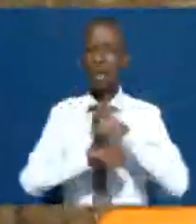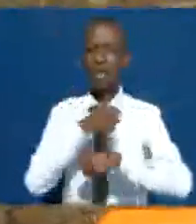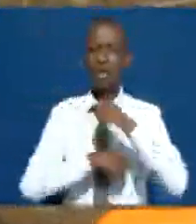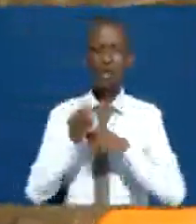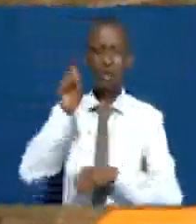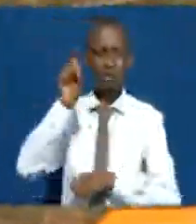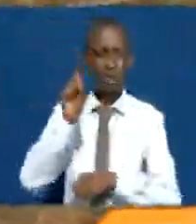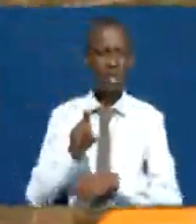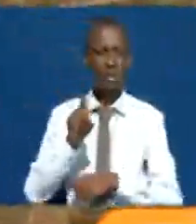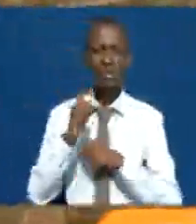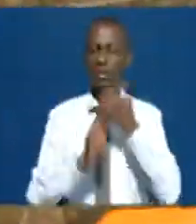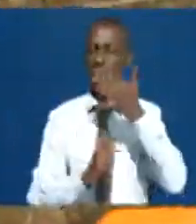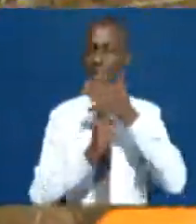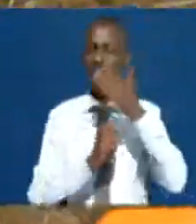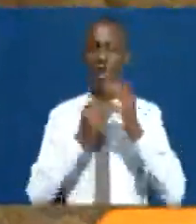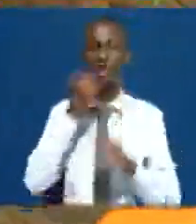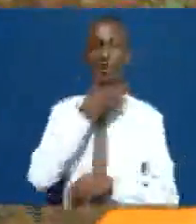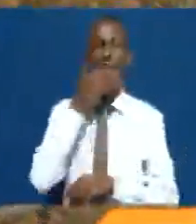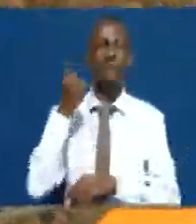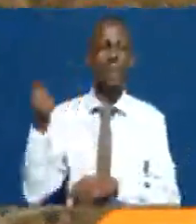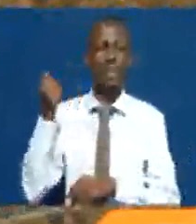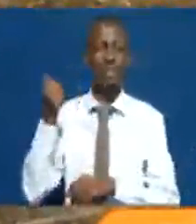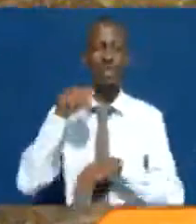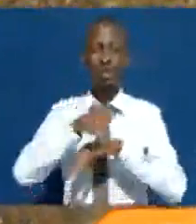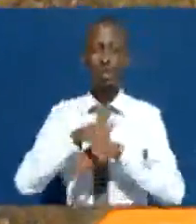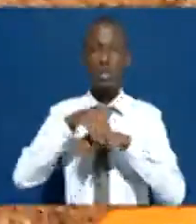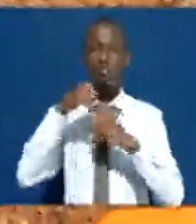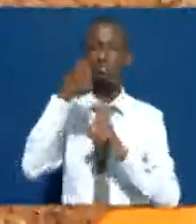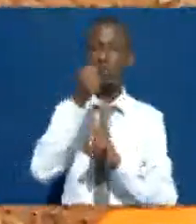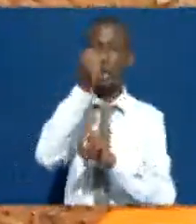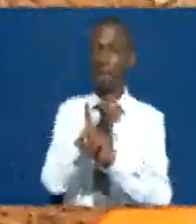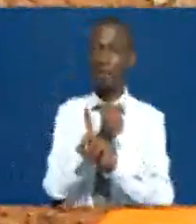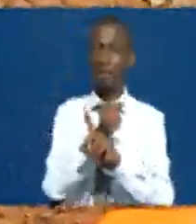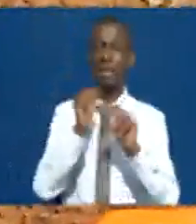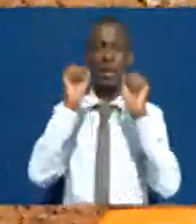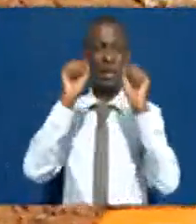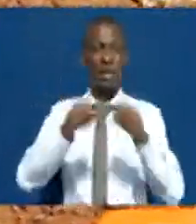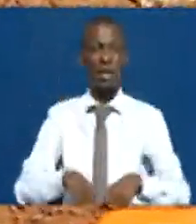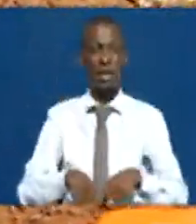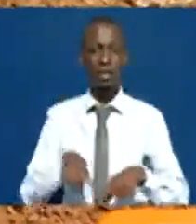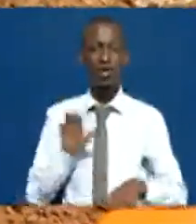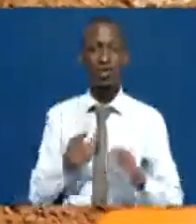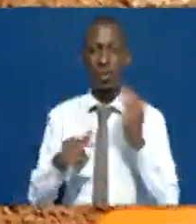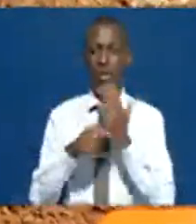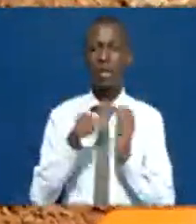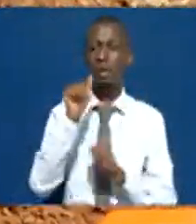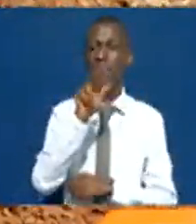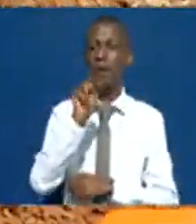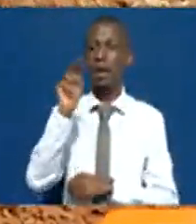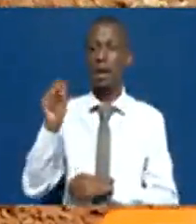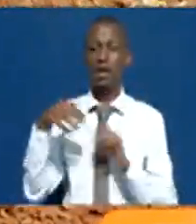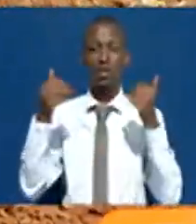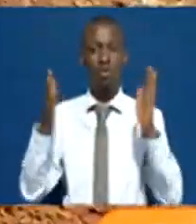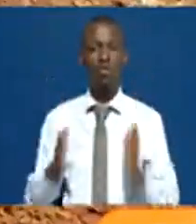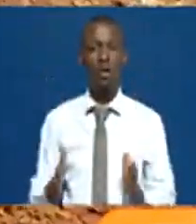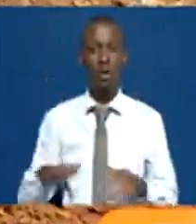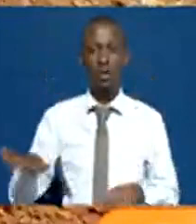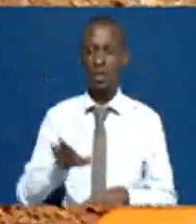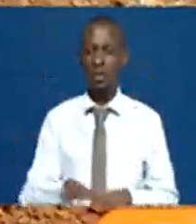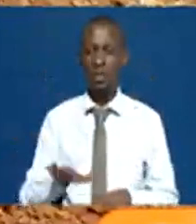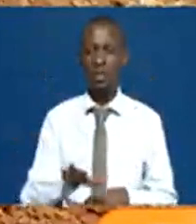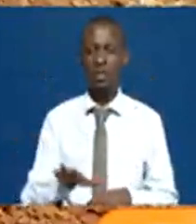the best technologies to guarantee them a harvest. Anne Mwema, a small-scale farmer from Kiatine village in